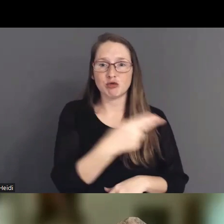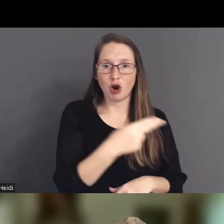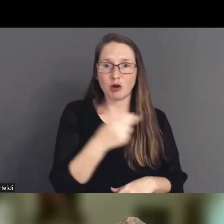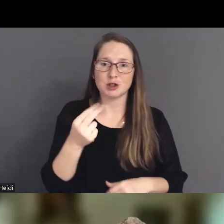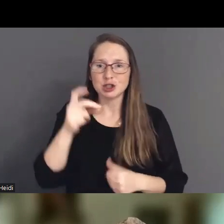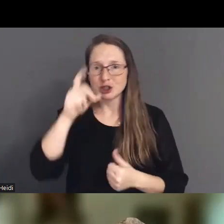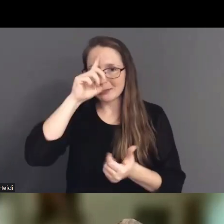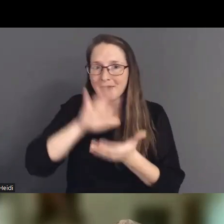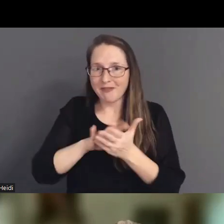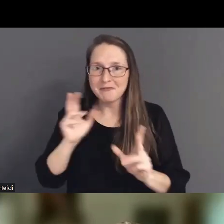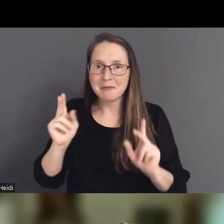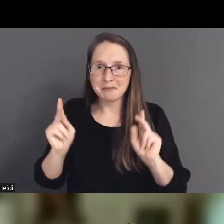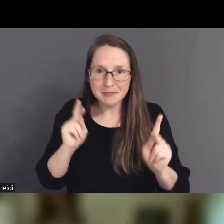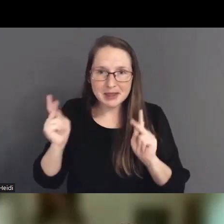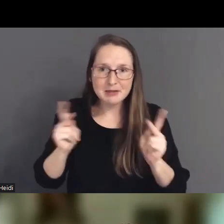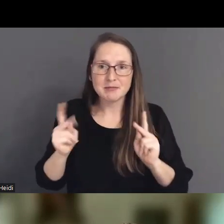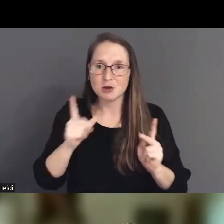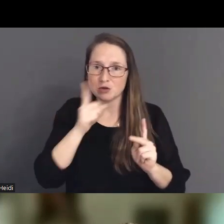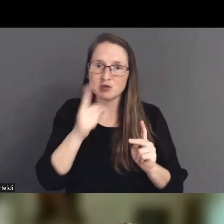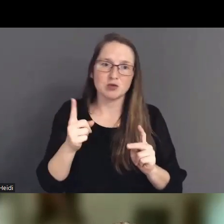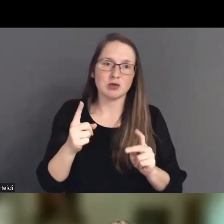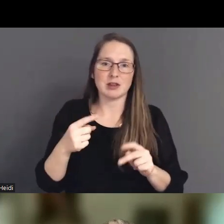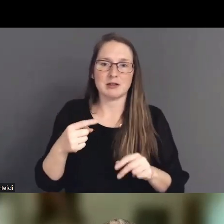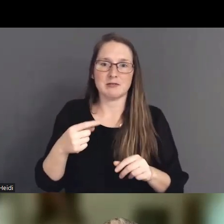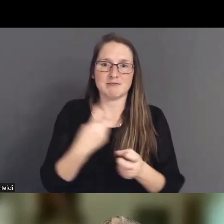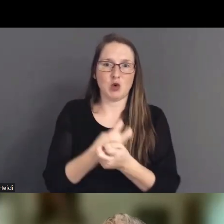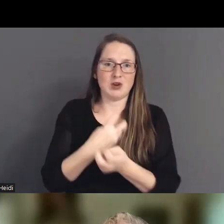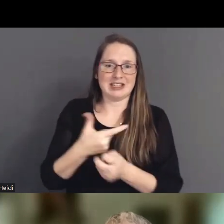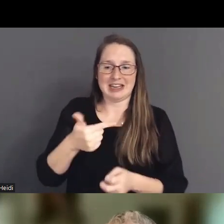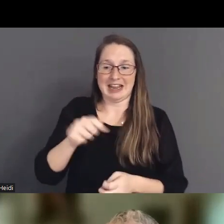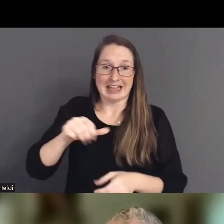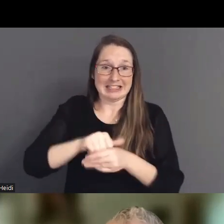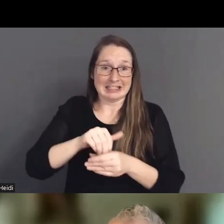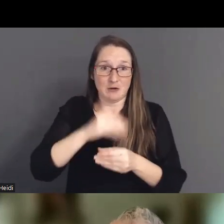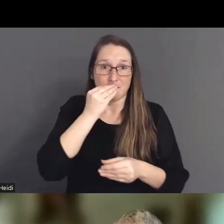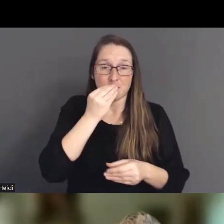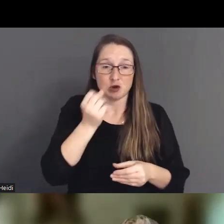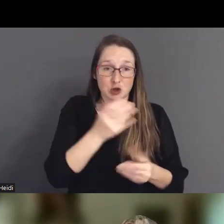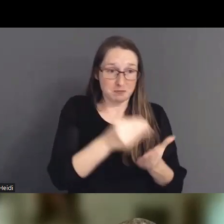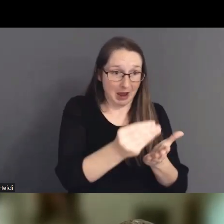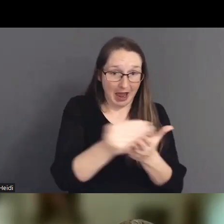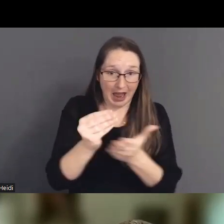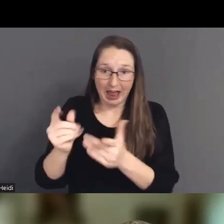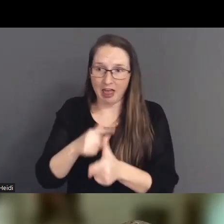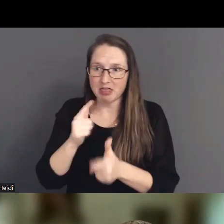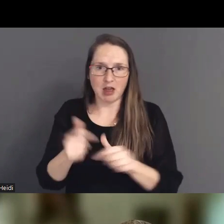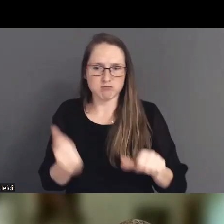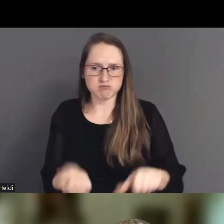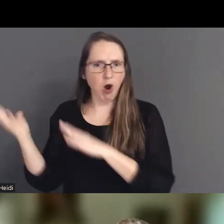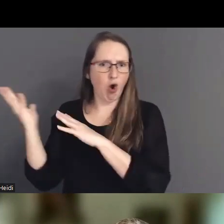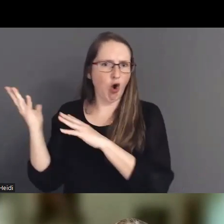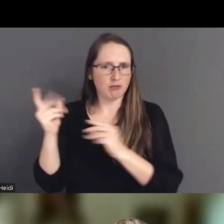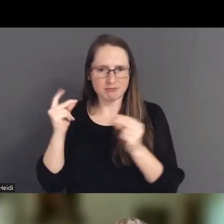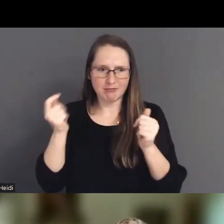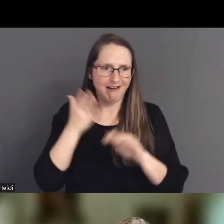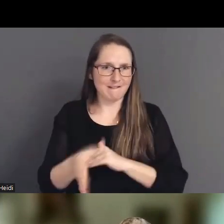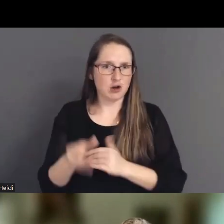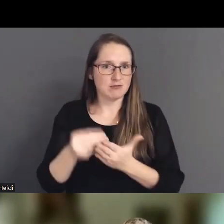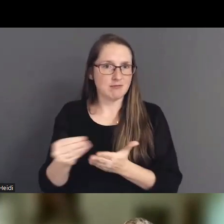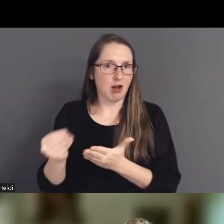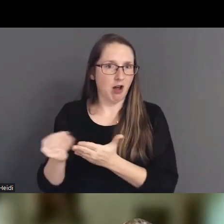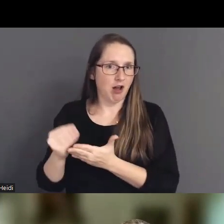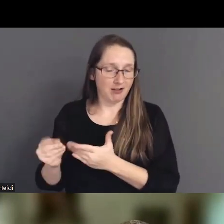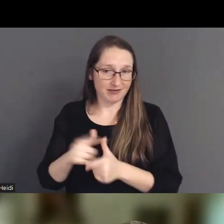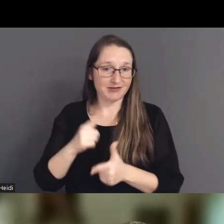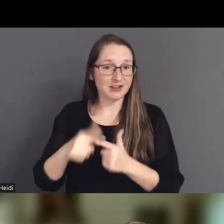believed that people were pumping poisonous gas into our groceries. And so she was throwing them out almost immediately after having bought them. And